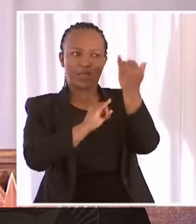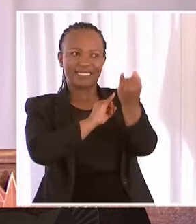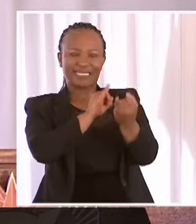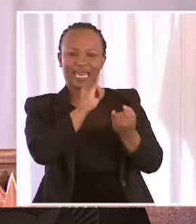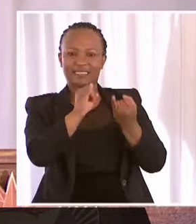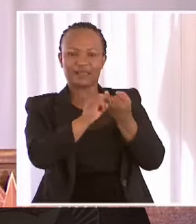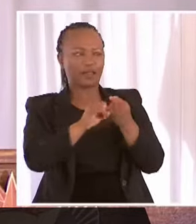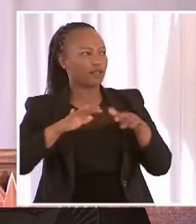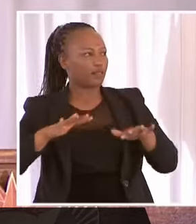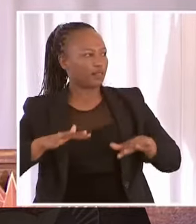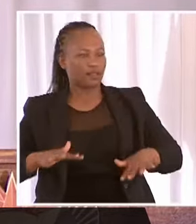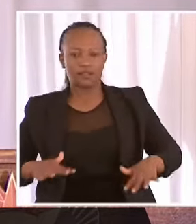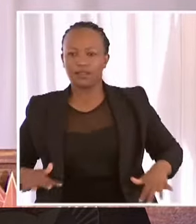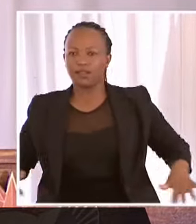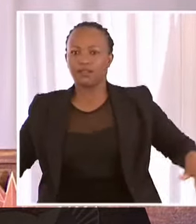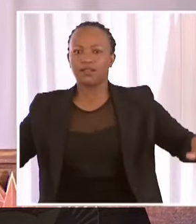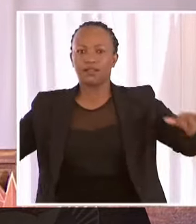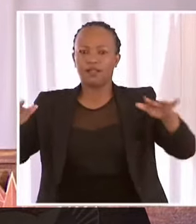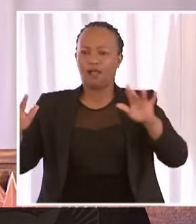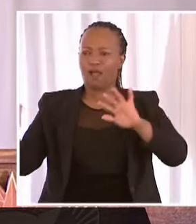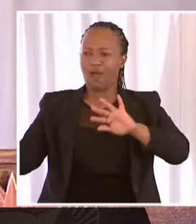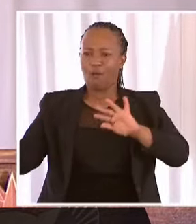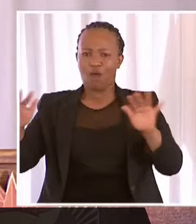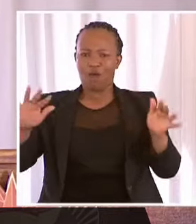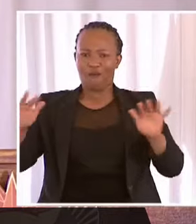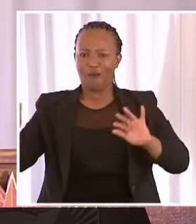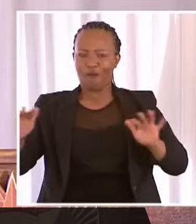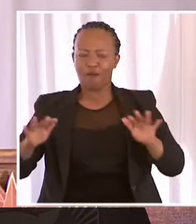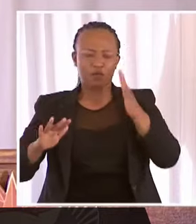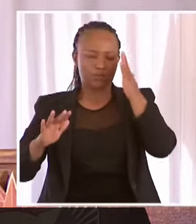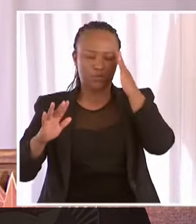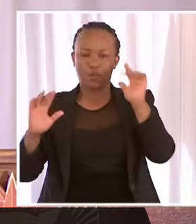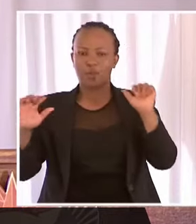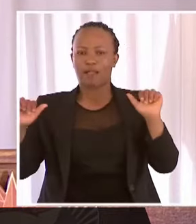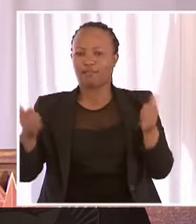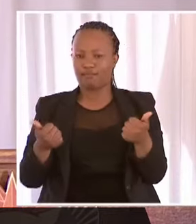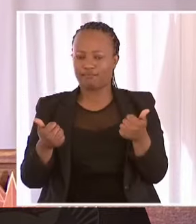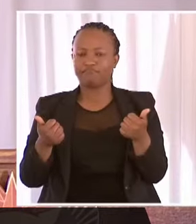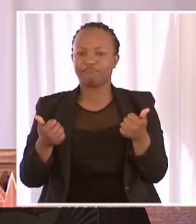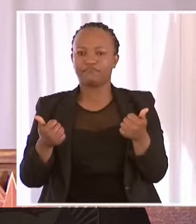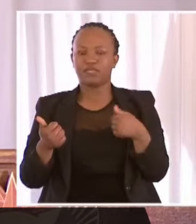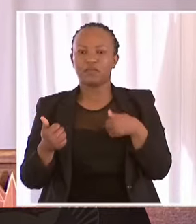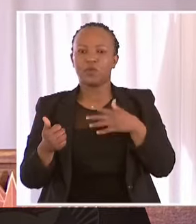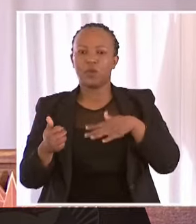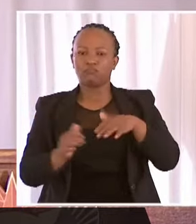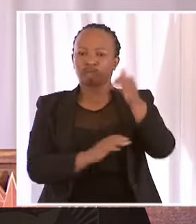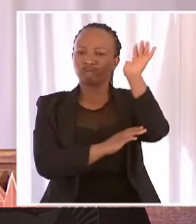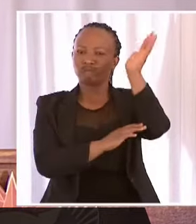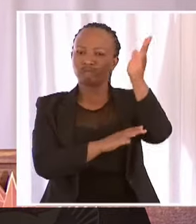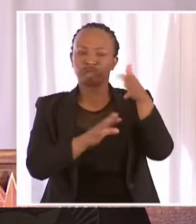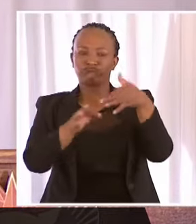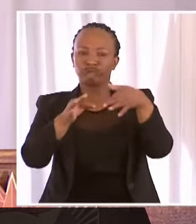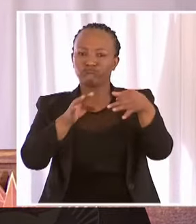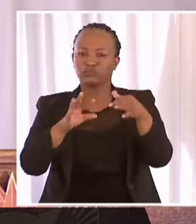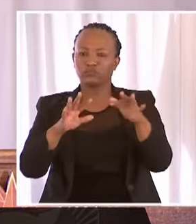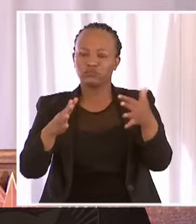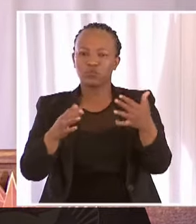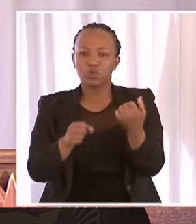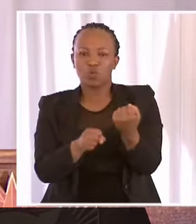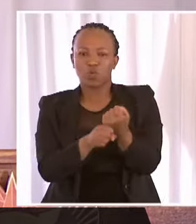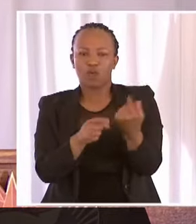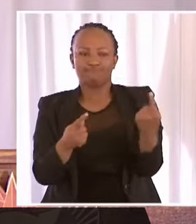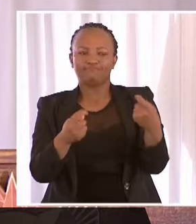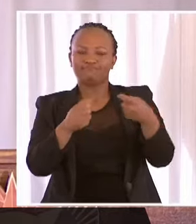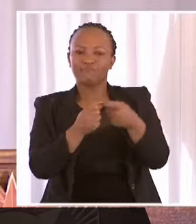completely. But I want to talk about his contribution in the area in the